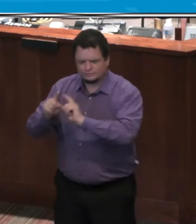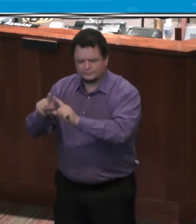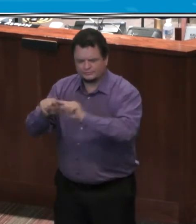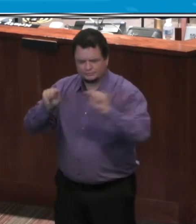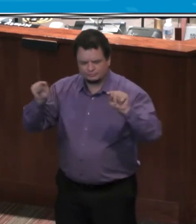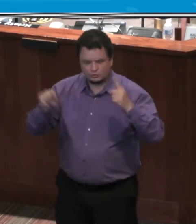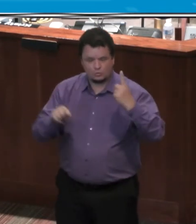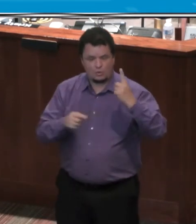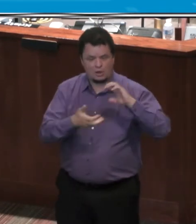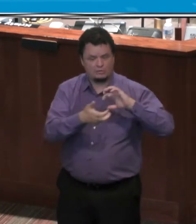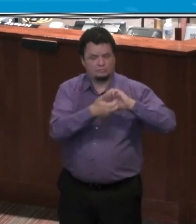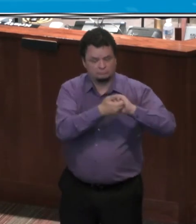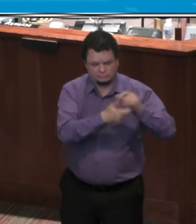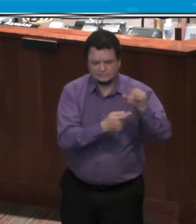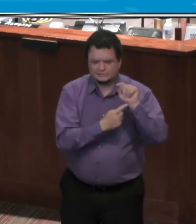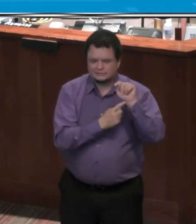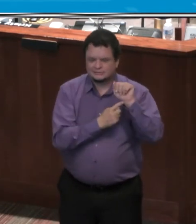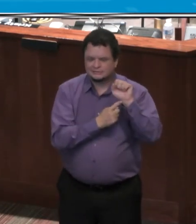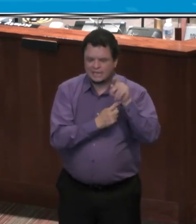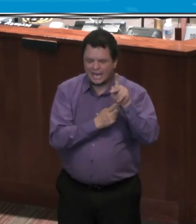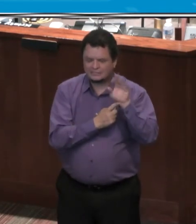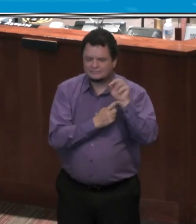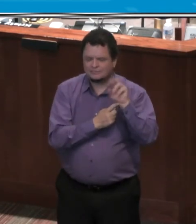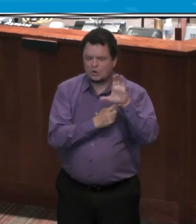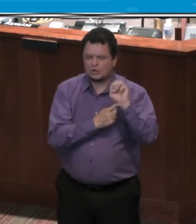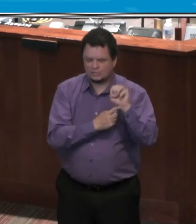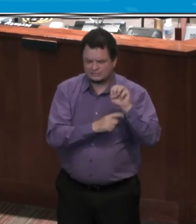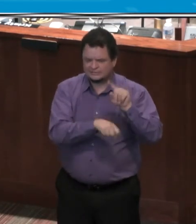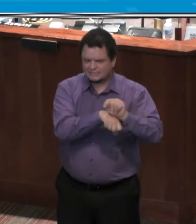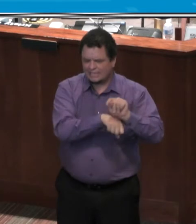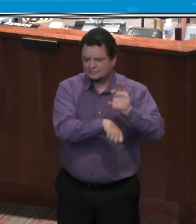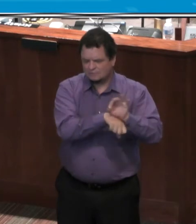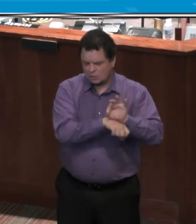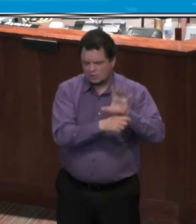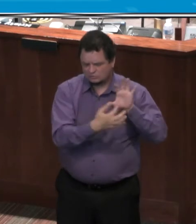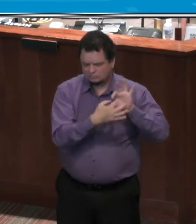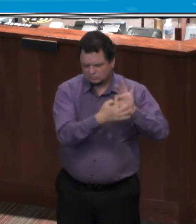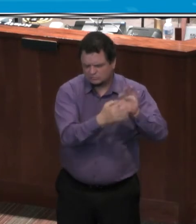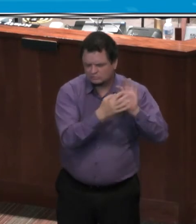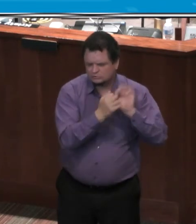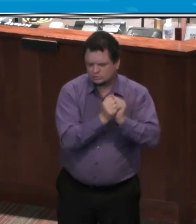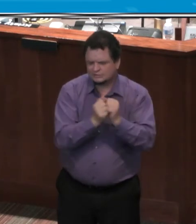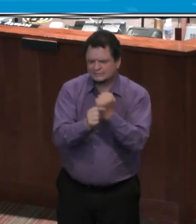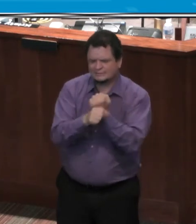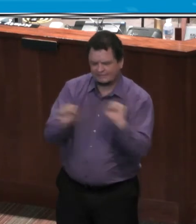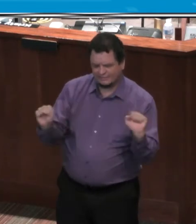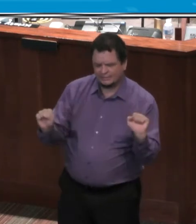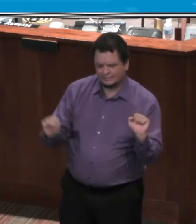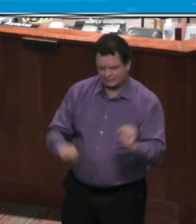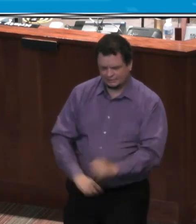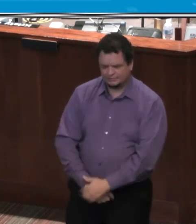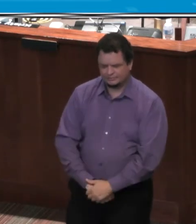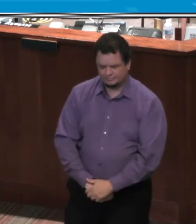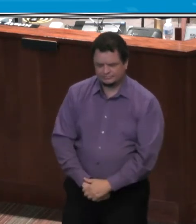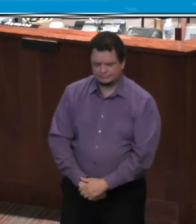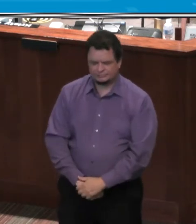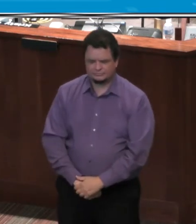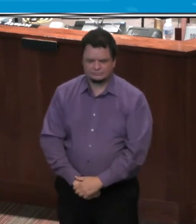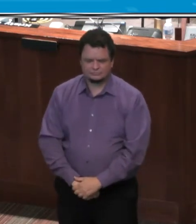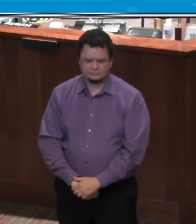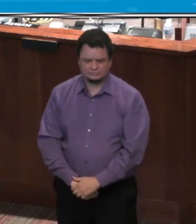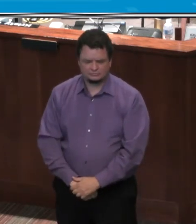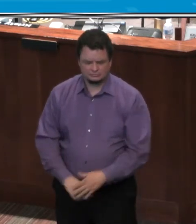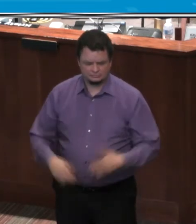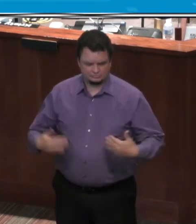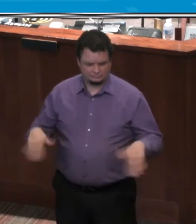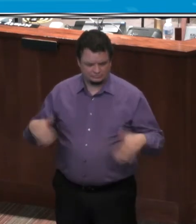Urban Land Institute. So it's a lot of the same leaders that have been made through this process. A lot of leaders have been made through